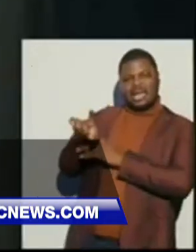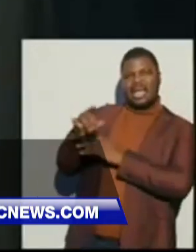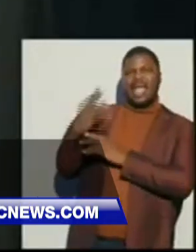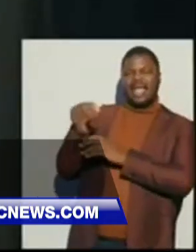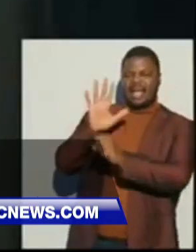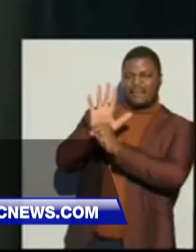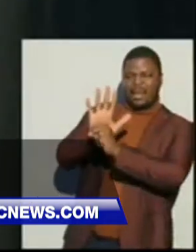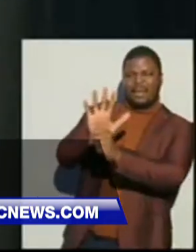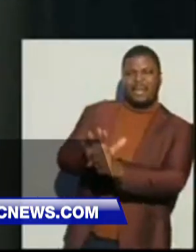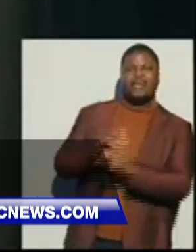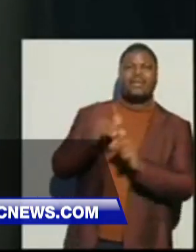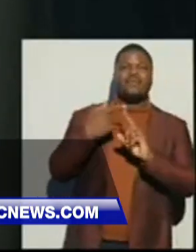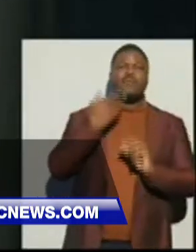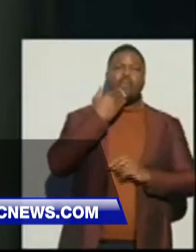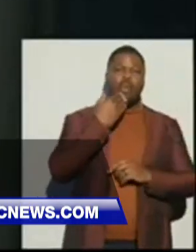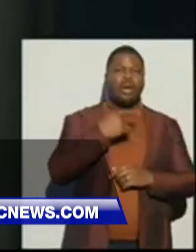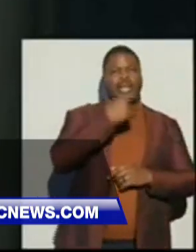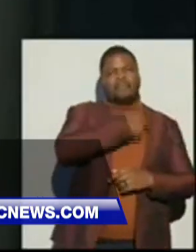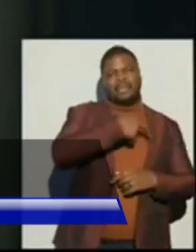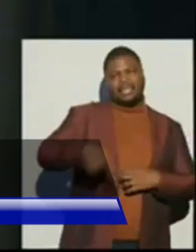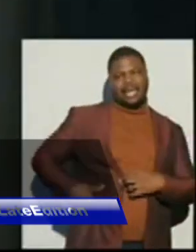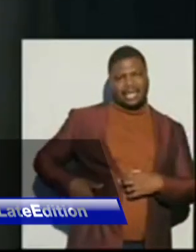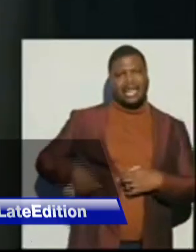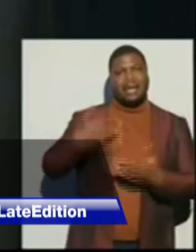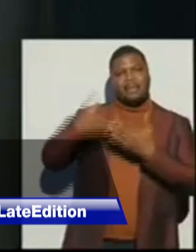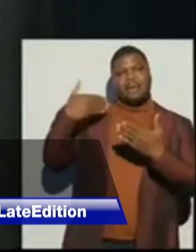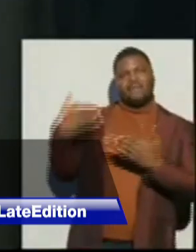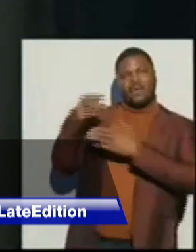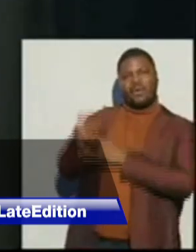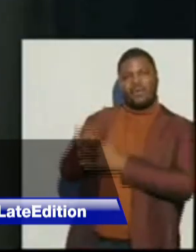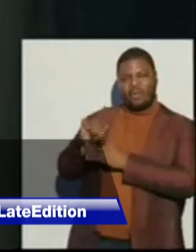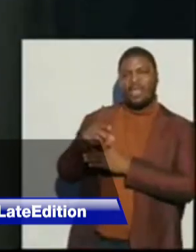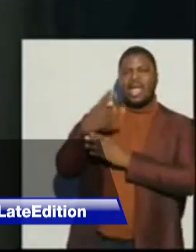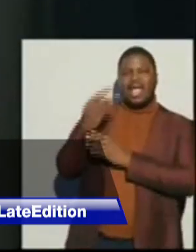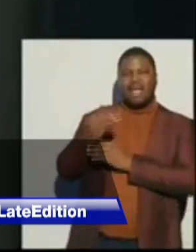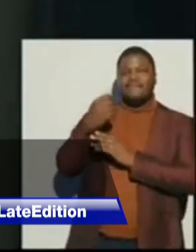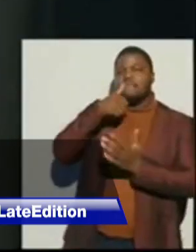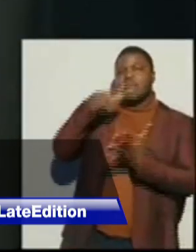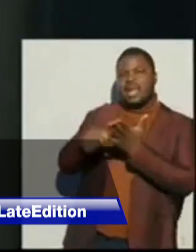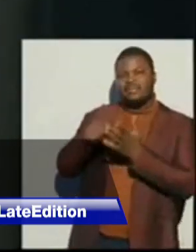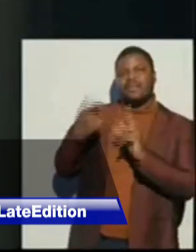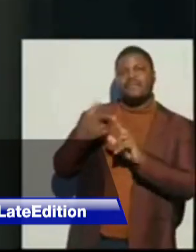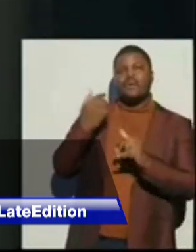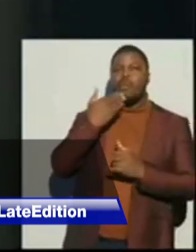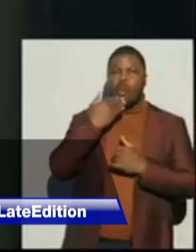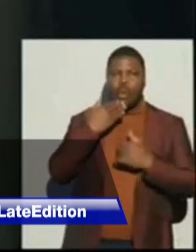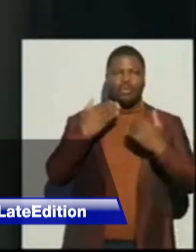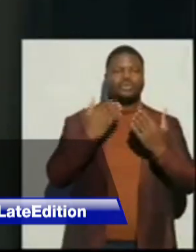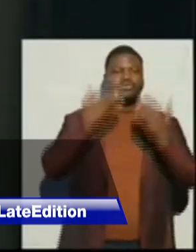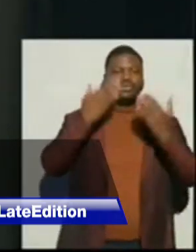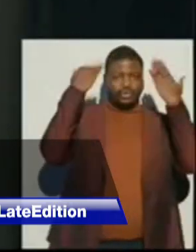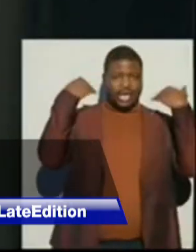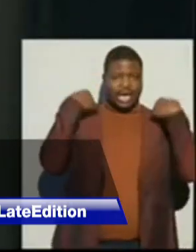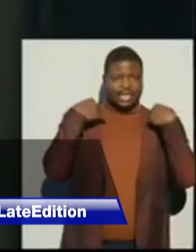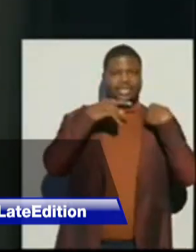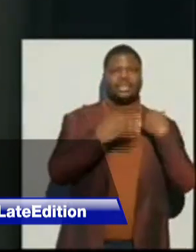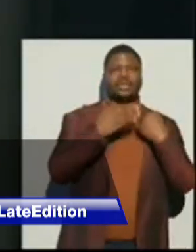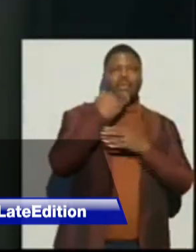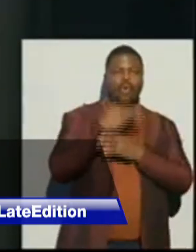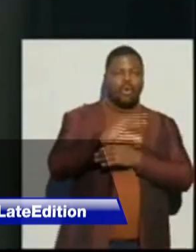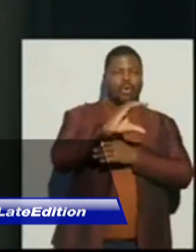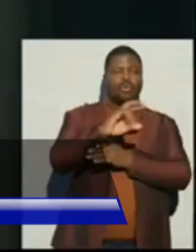then president. He showed me a letter that he had received from Judge Kroon, which made all sorts of wild allegations against